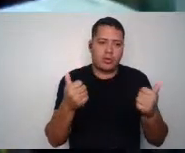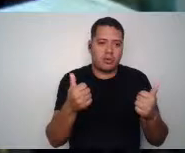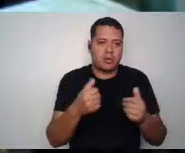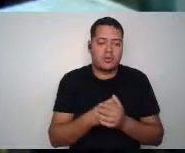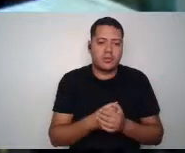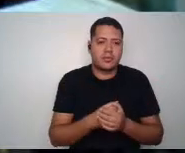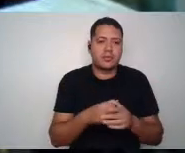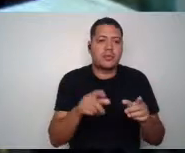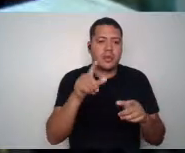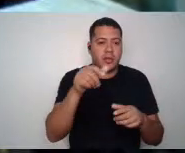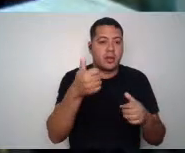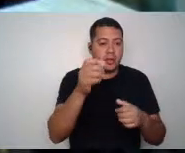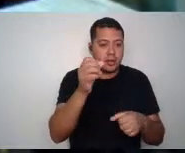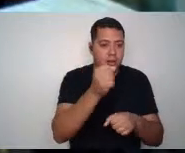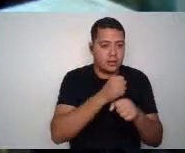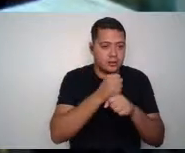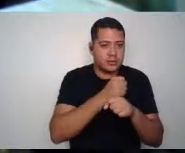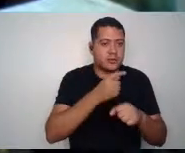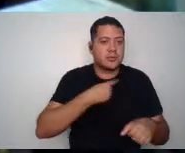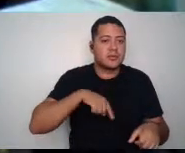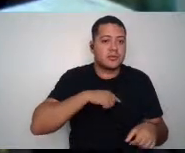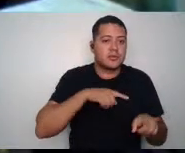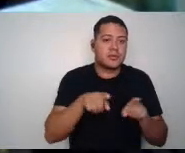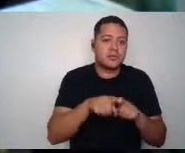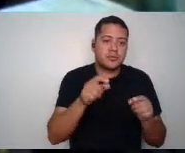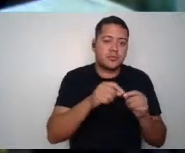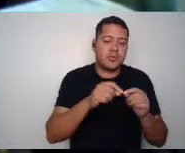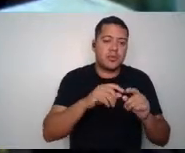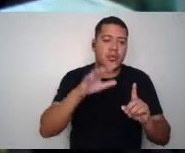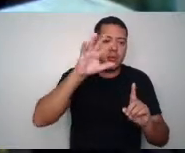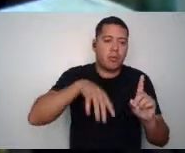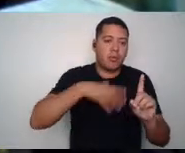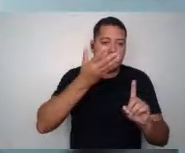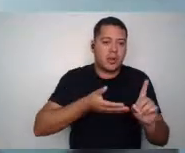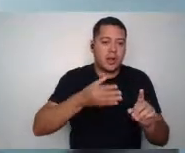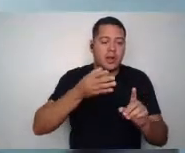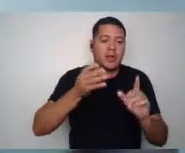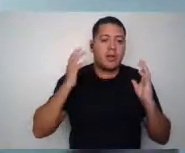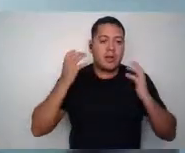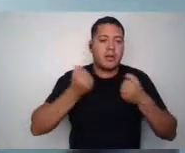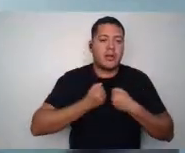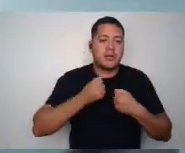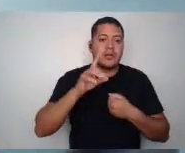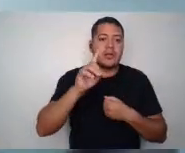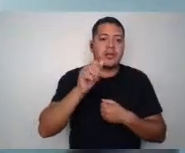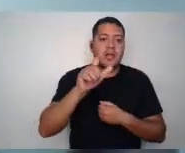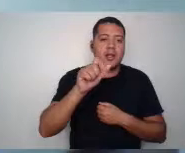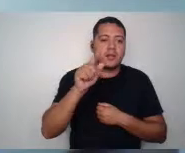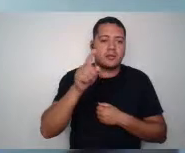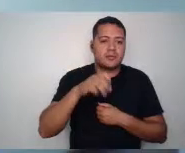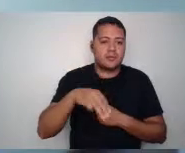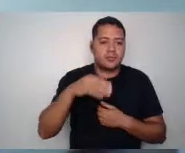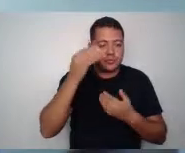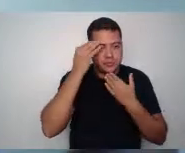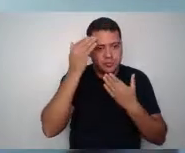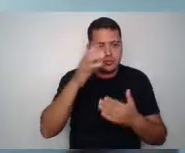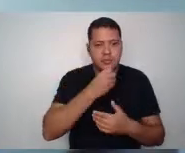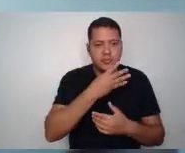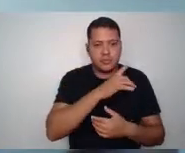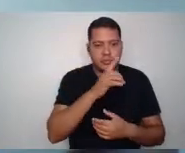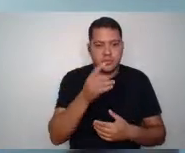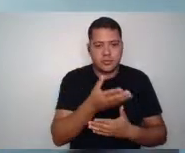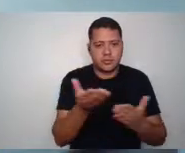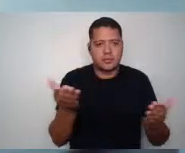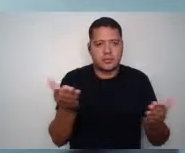But on my part is okay. And the 10-year celebration will have another homage to Justice